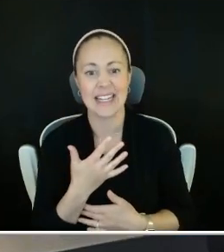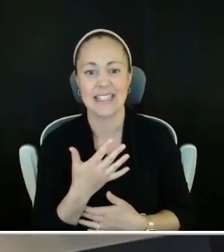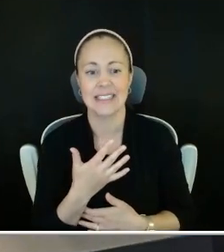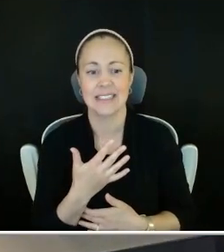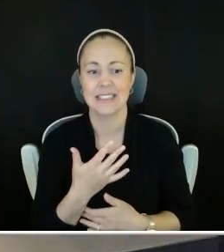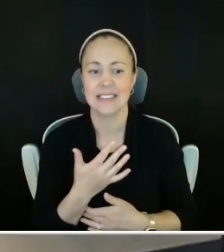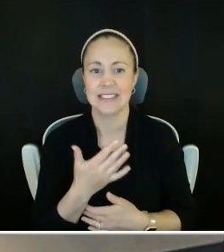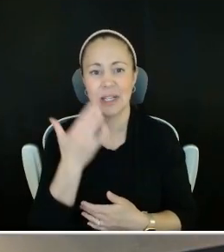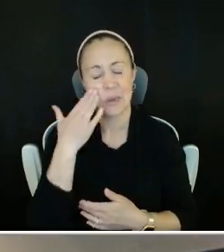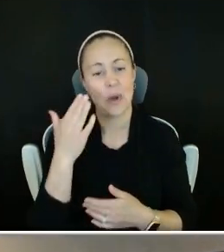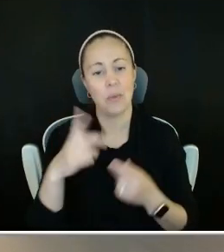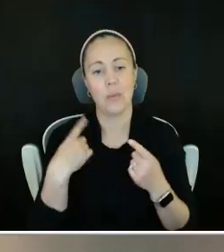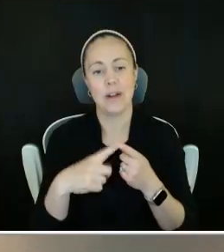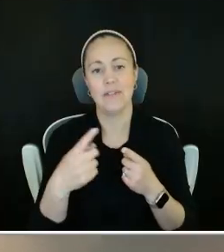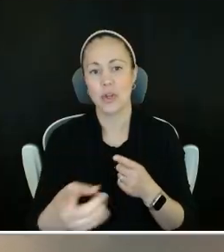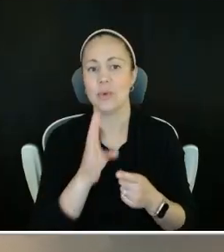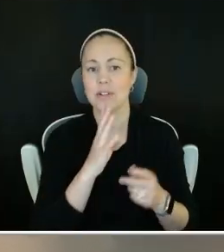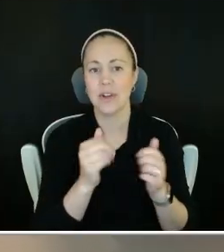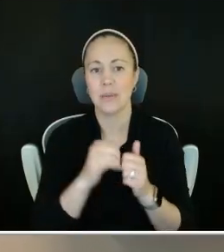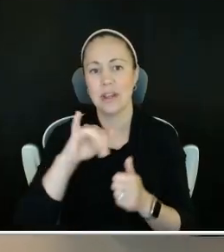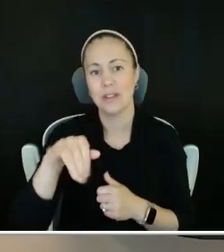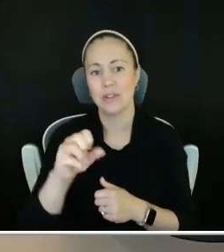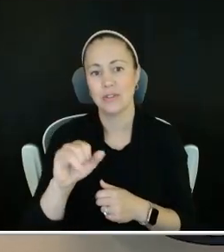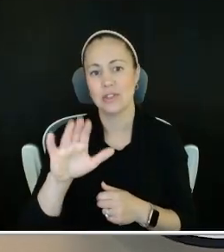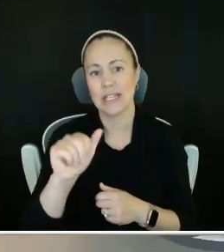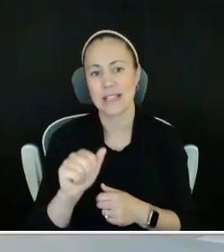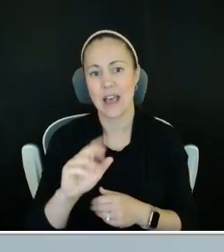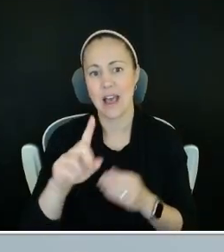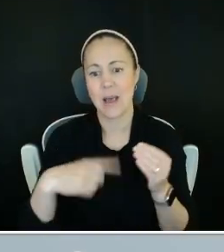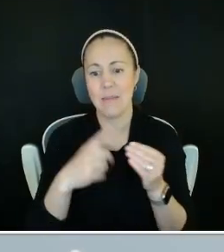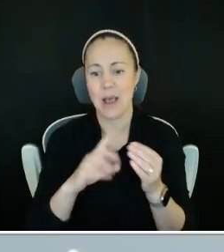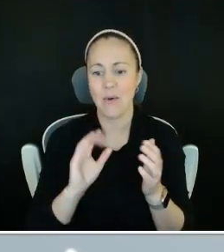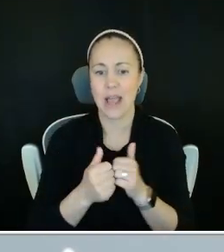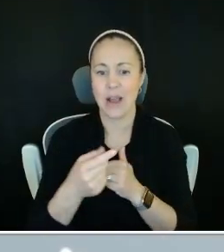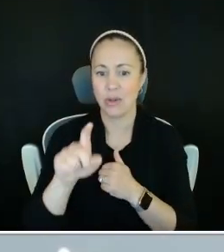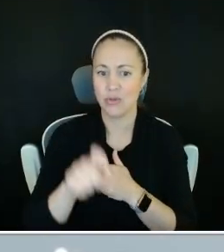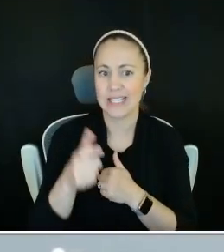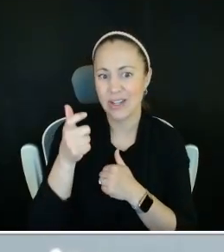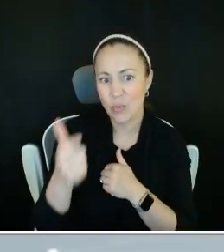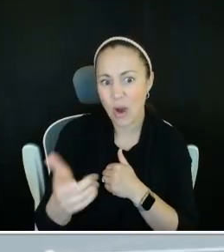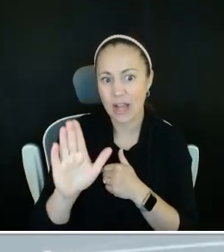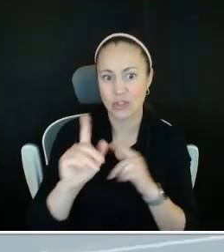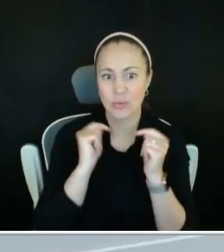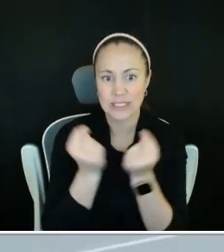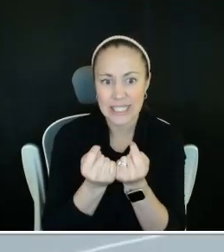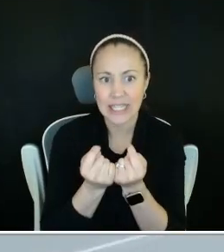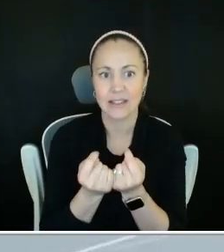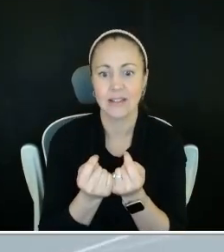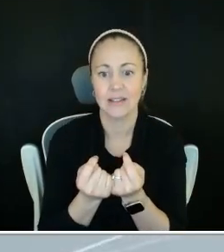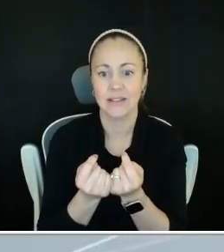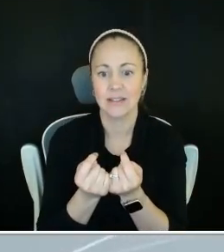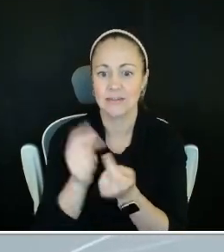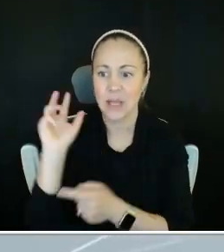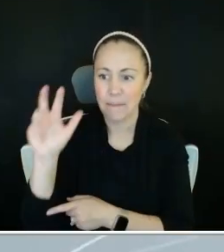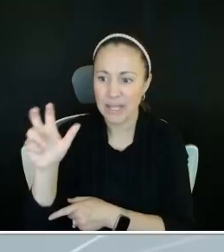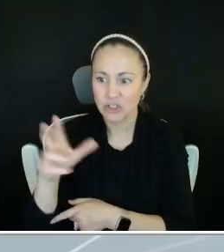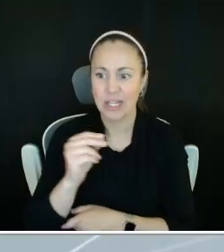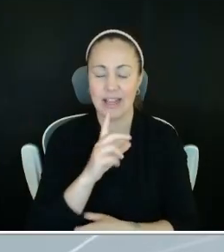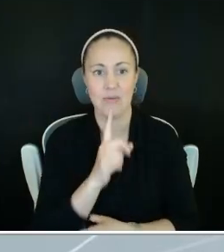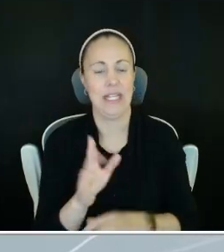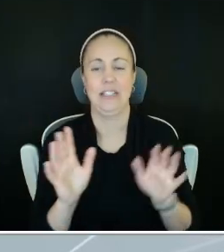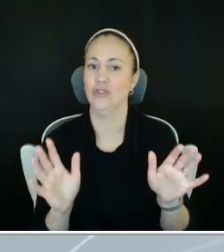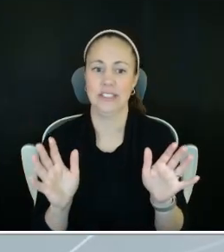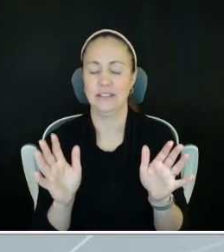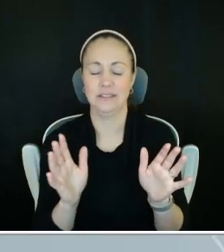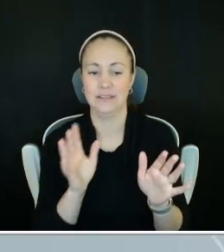Jessica about how you just had to watch your teammates pitching and what a surreal experience that was. We have an X-ray that